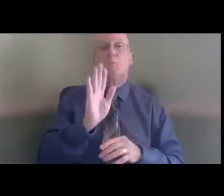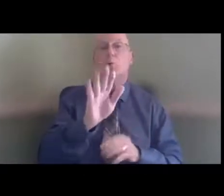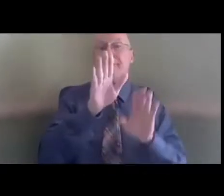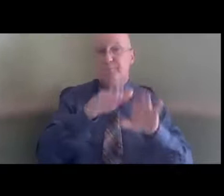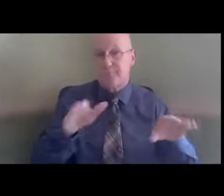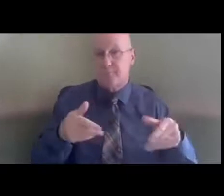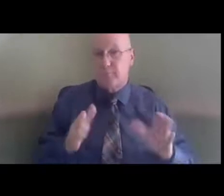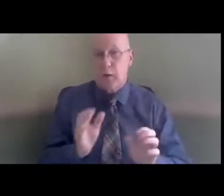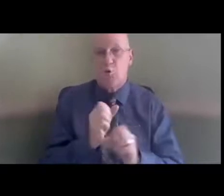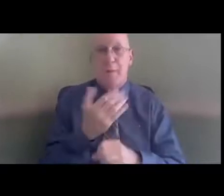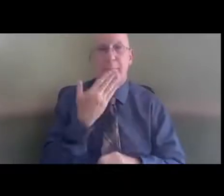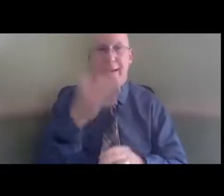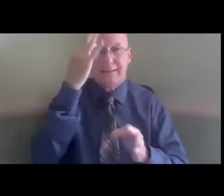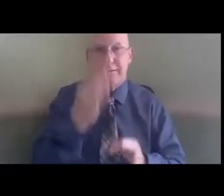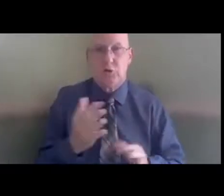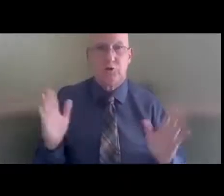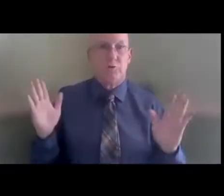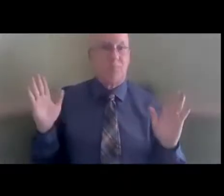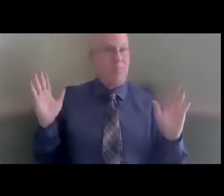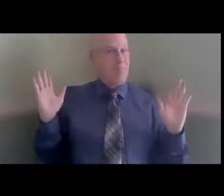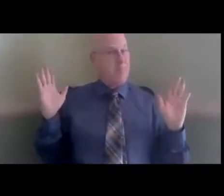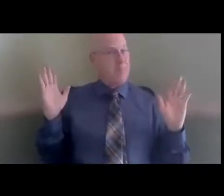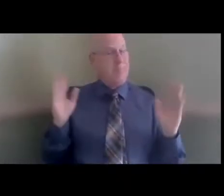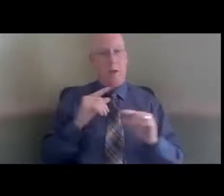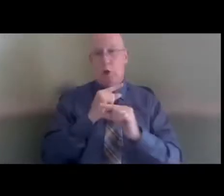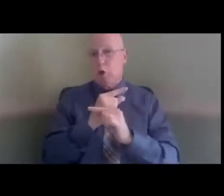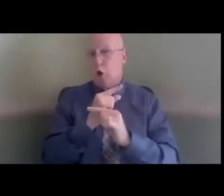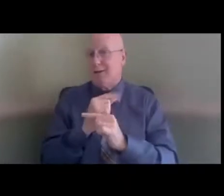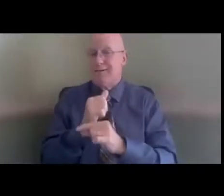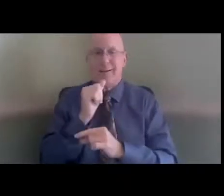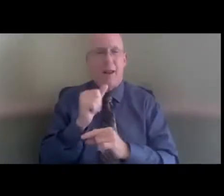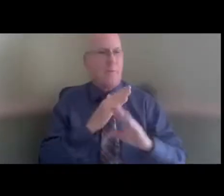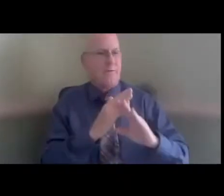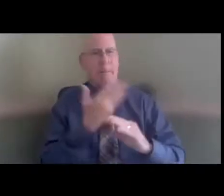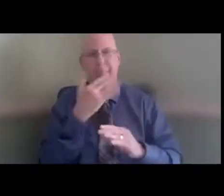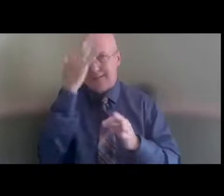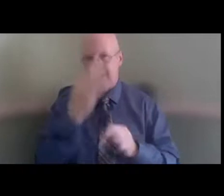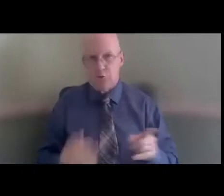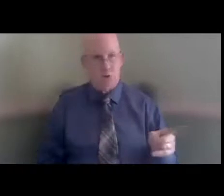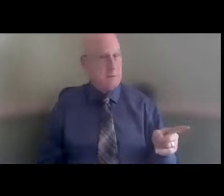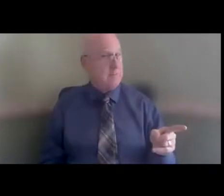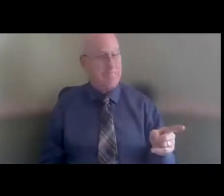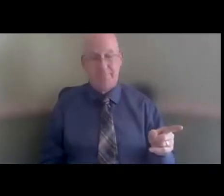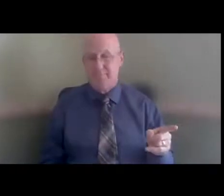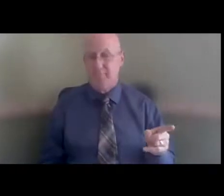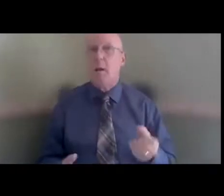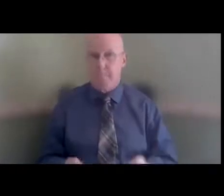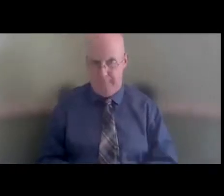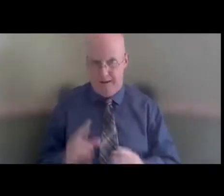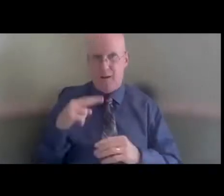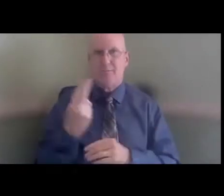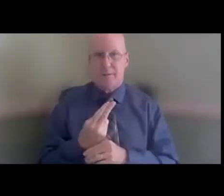to make bad decisions. Guardianship is not going to prevent bad decisions. There would be plenty of us